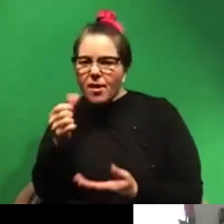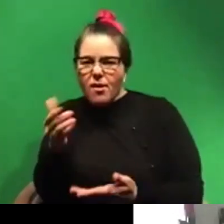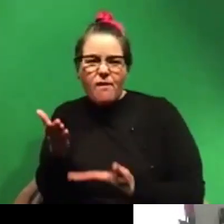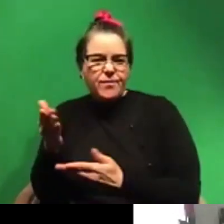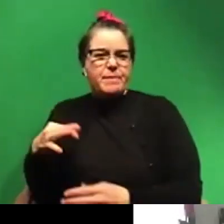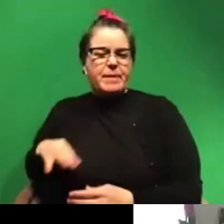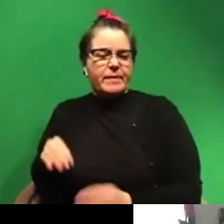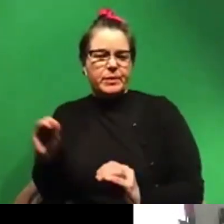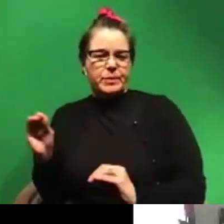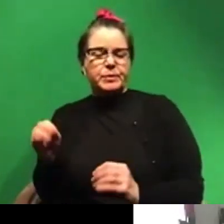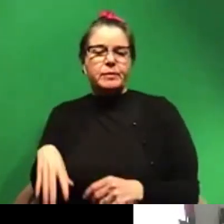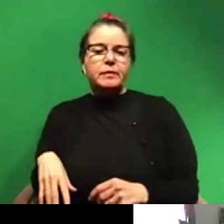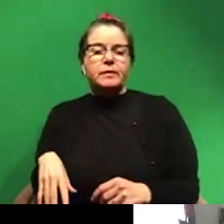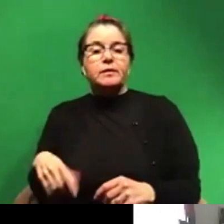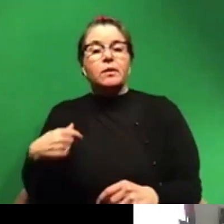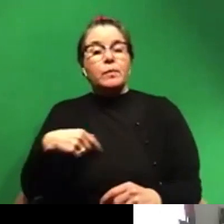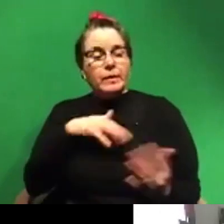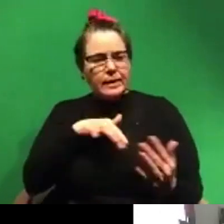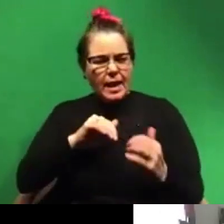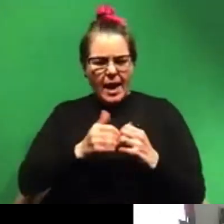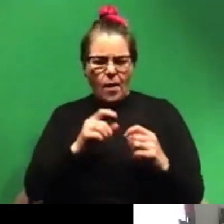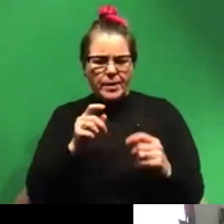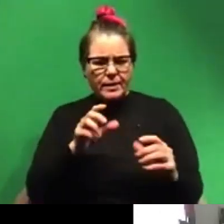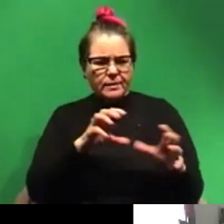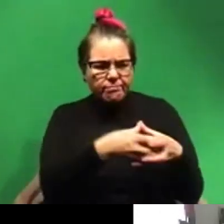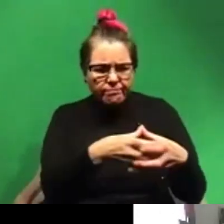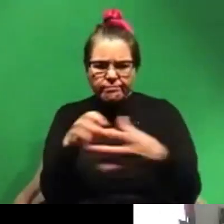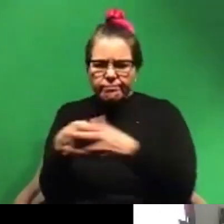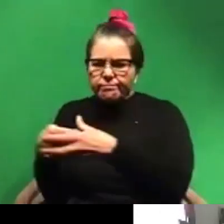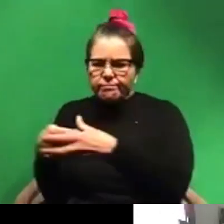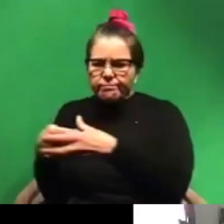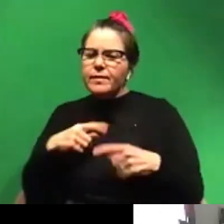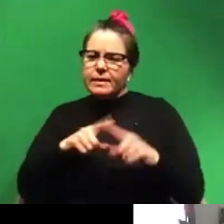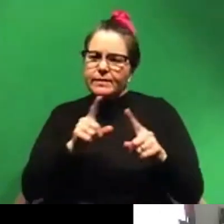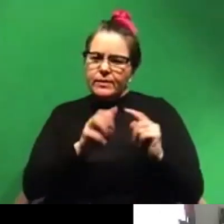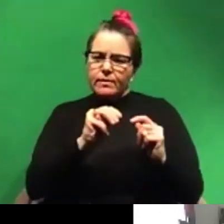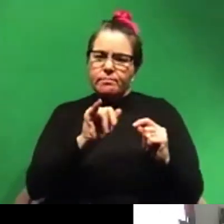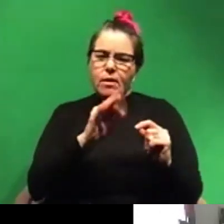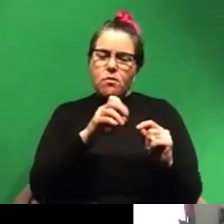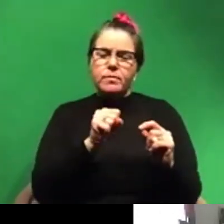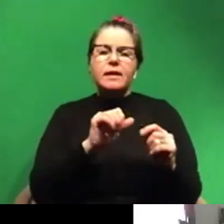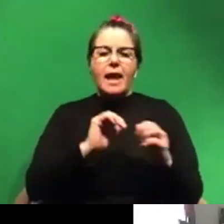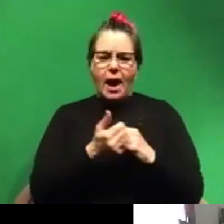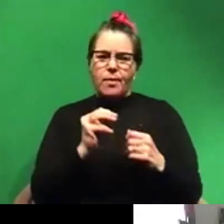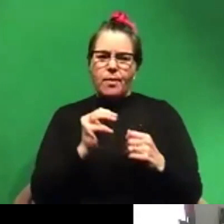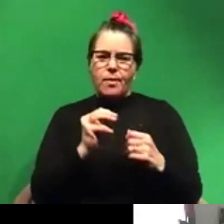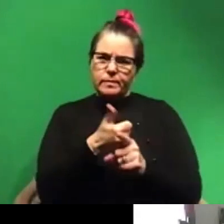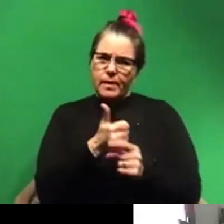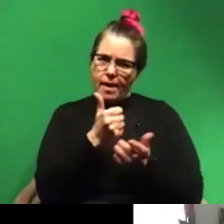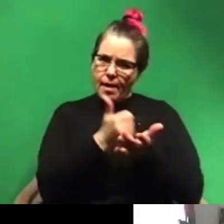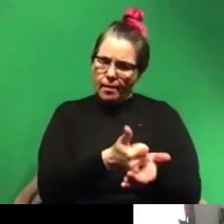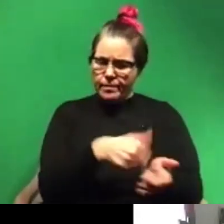benefit. And so we study how these populations have different microbes and then how those different microbes help the fish